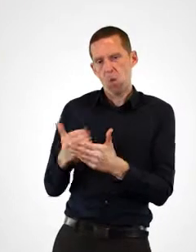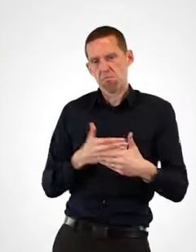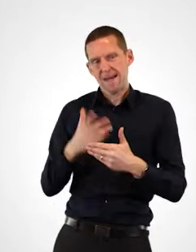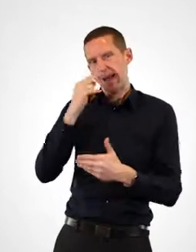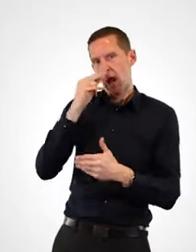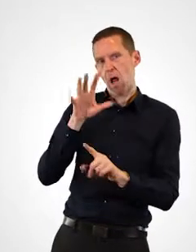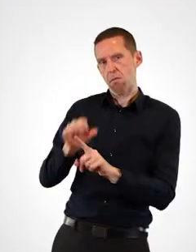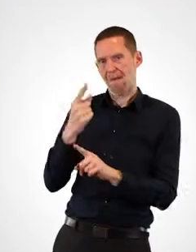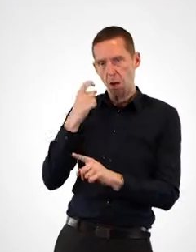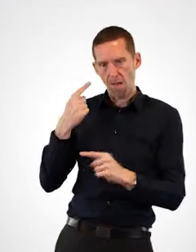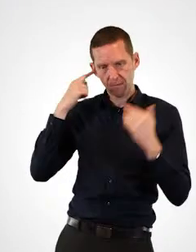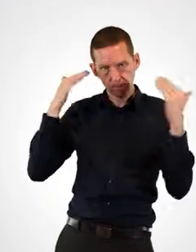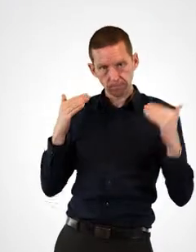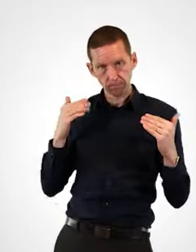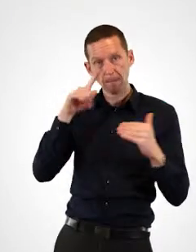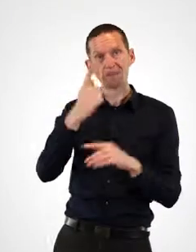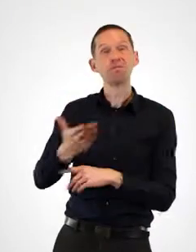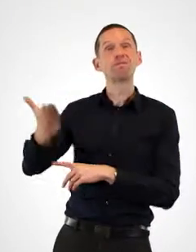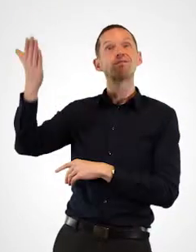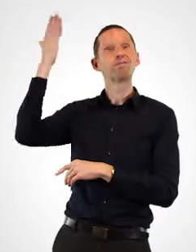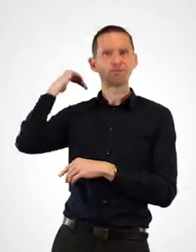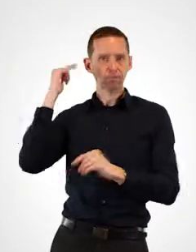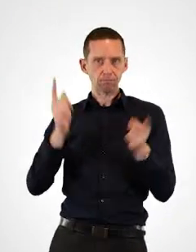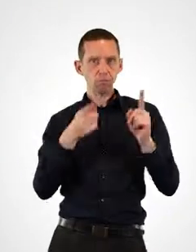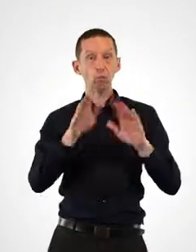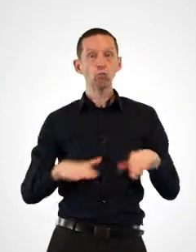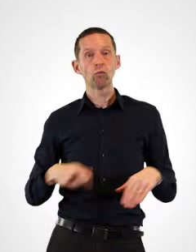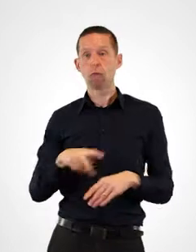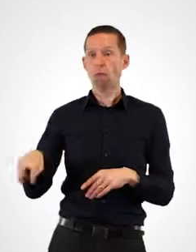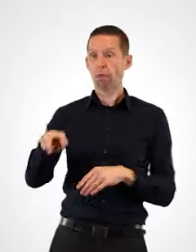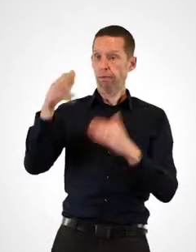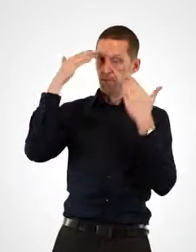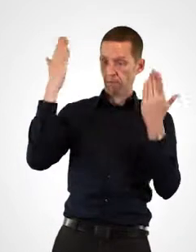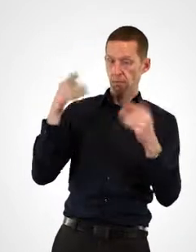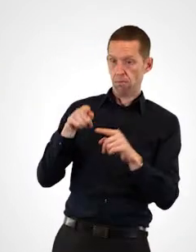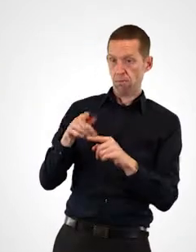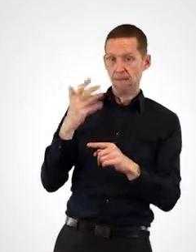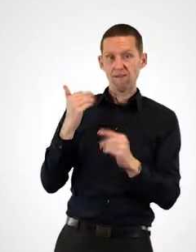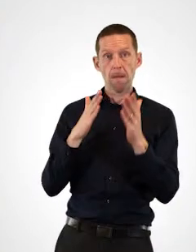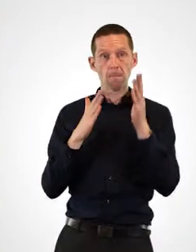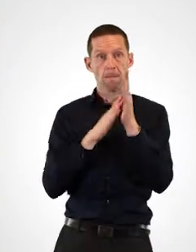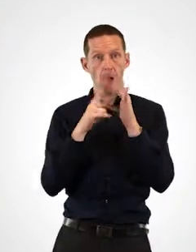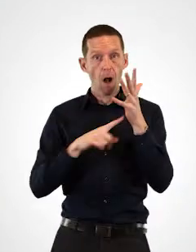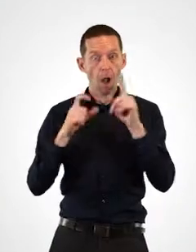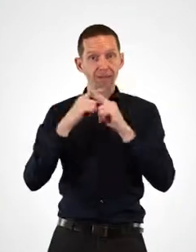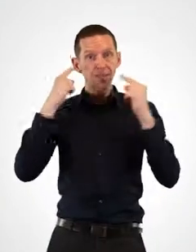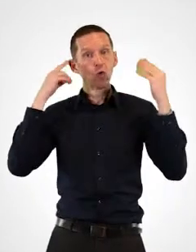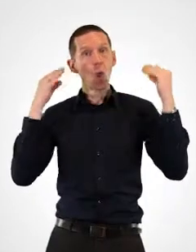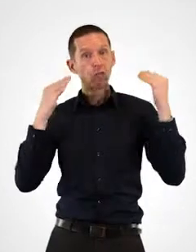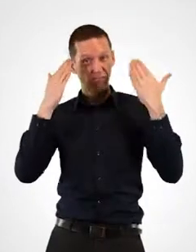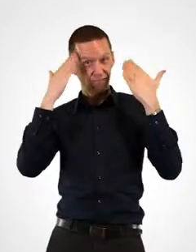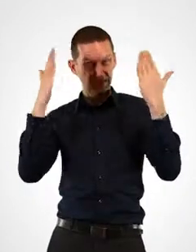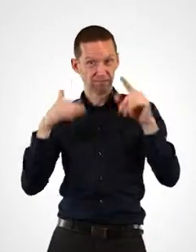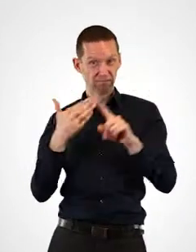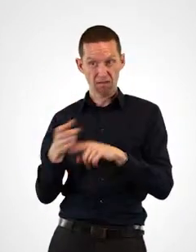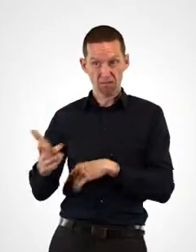Unlike in the day when sometimes children wouldn't be identified, particularly with milder hearing losses, well